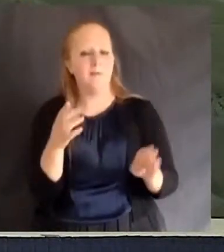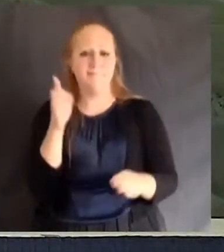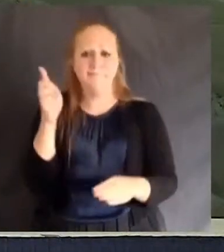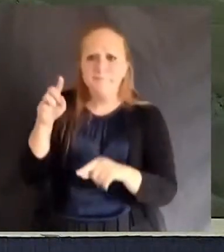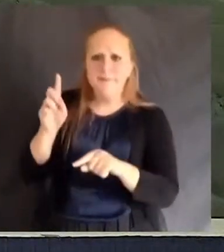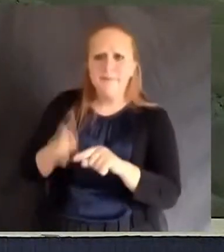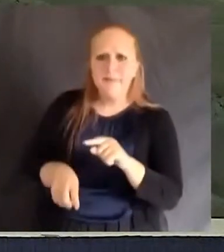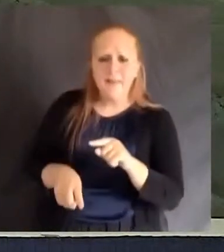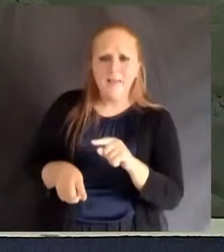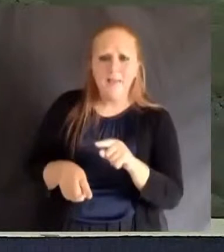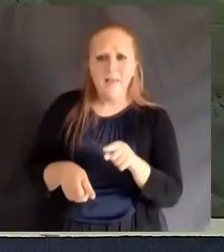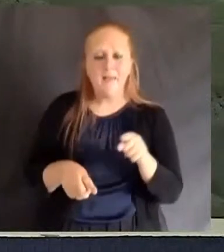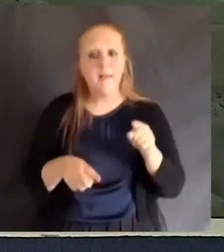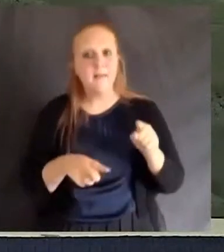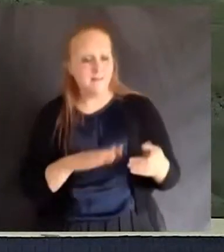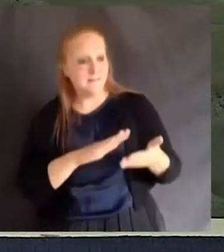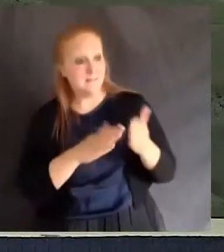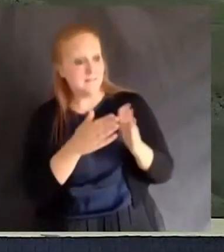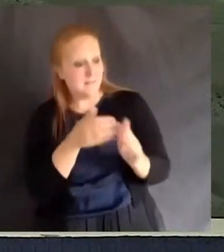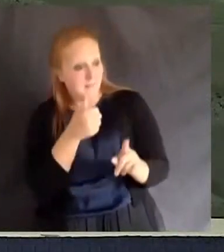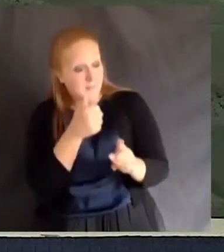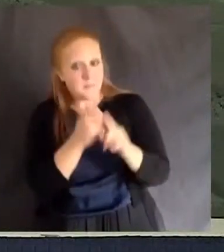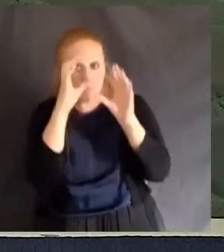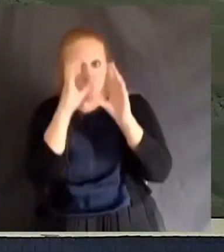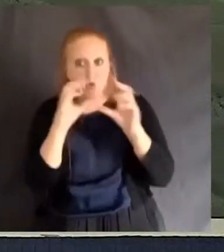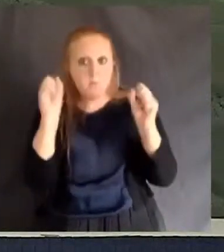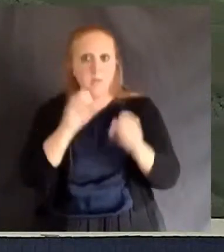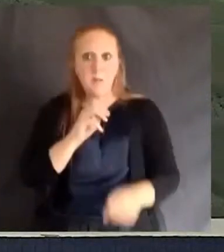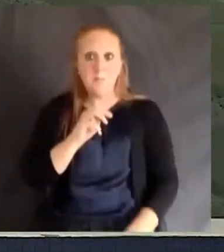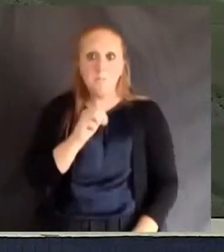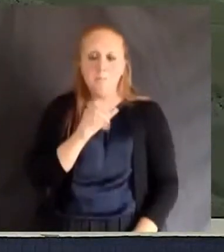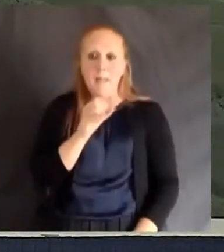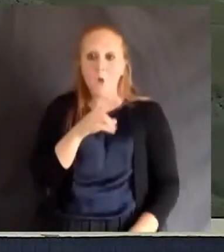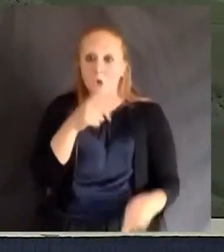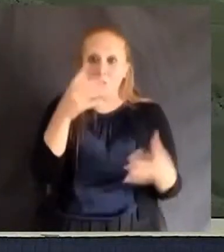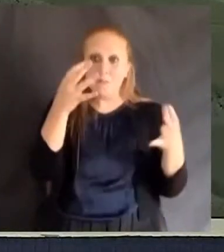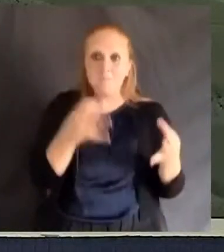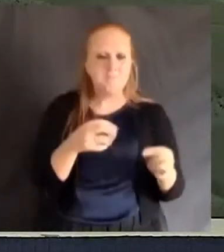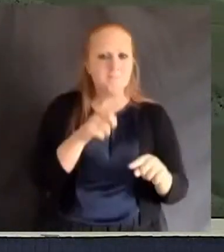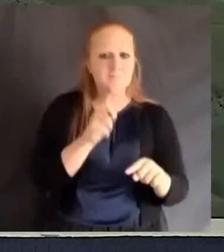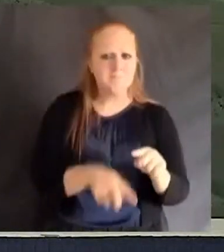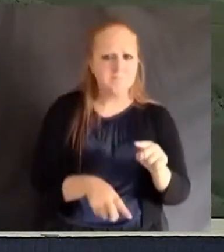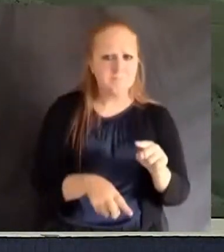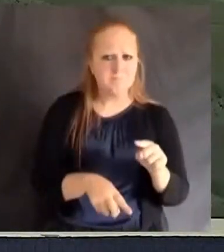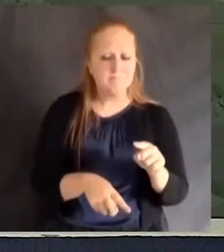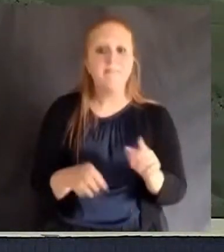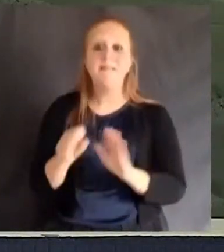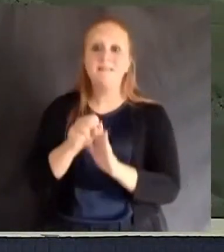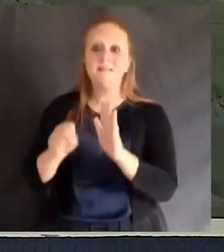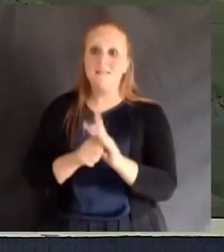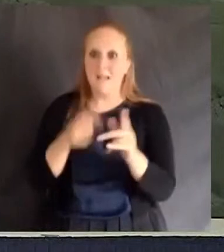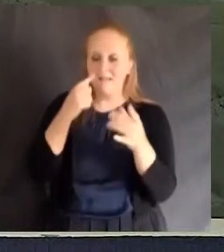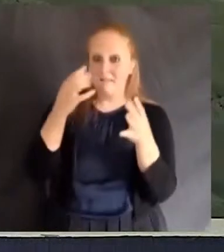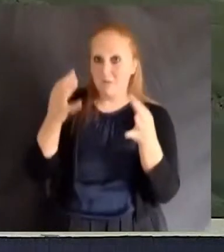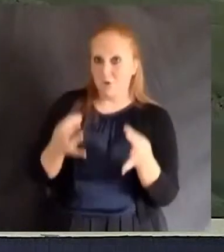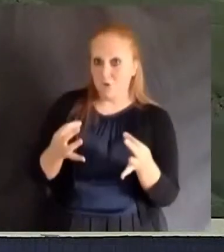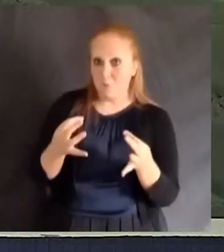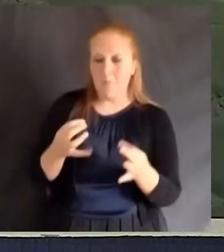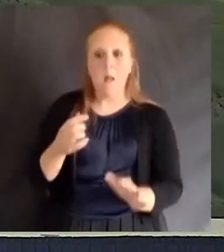It is a state decision. I think the mayor would say, I never said